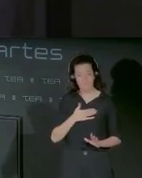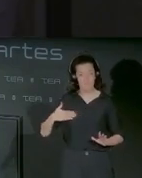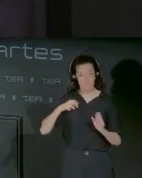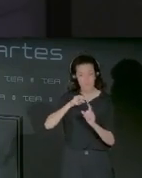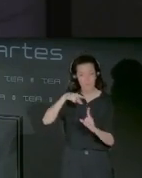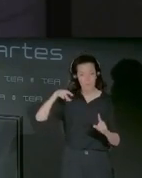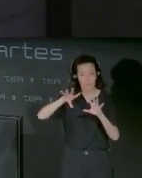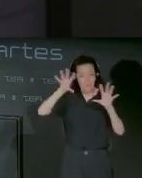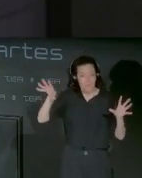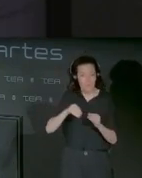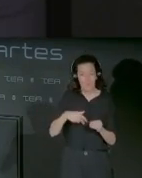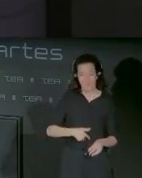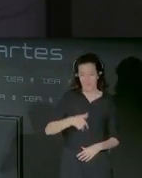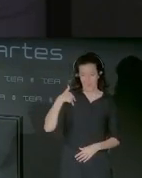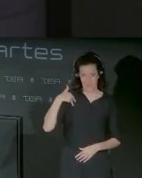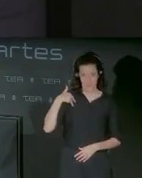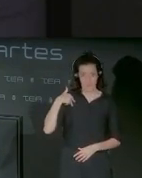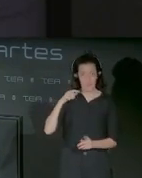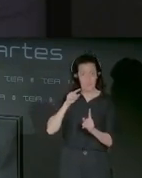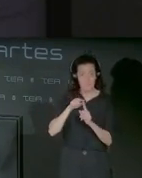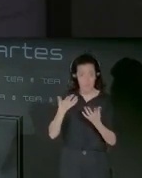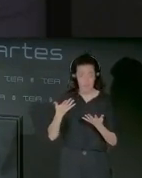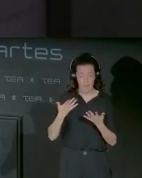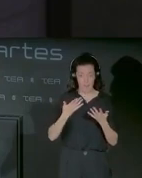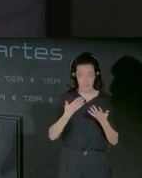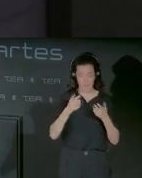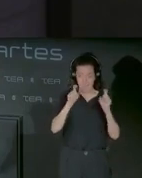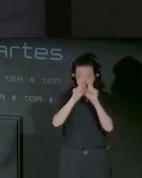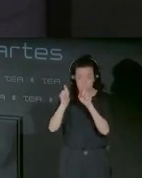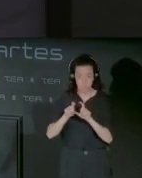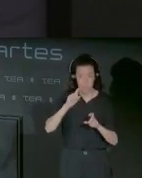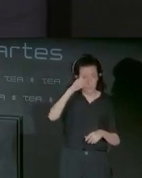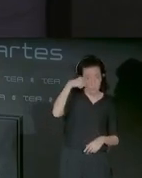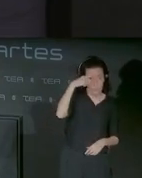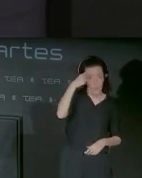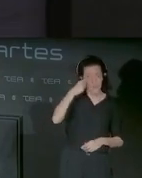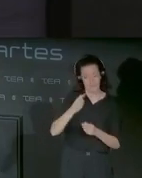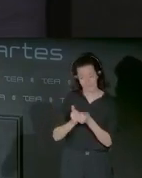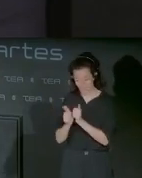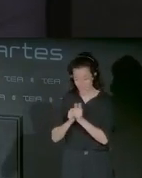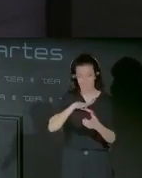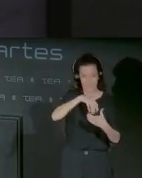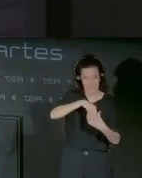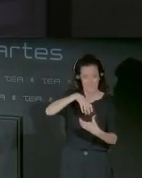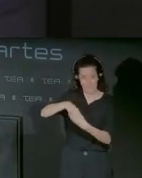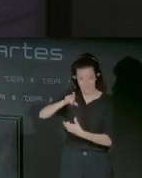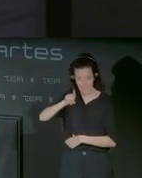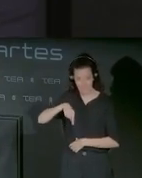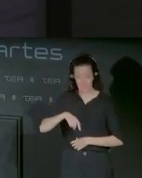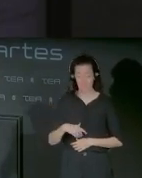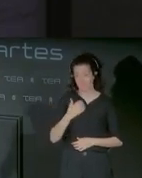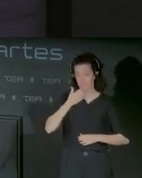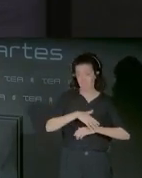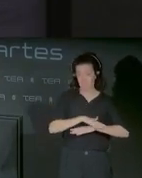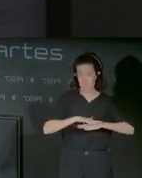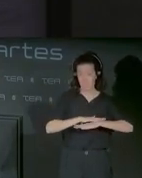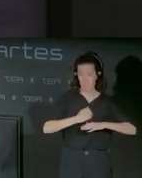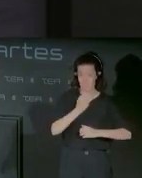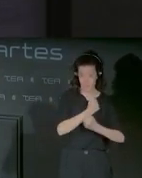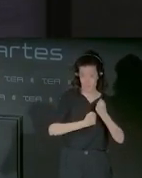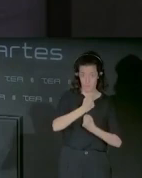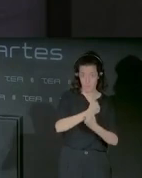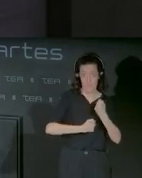the economy ministry, we have set a Spain Audiovisual Hub, so I invite you to check it in the